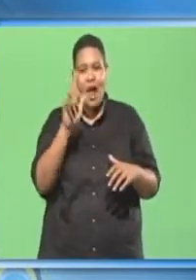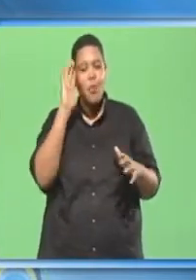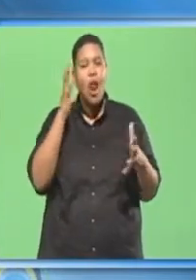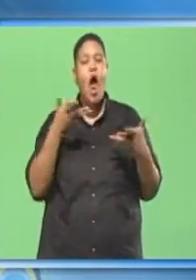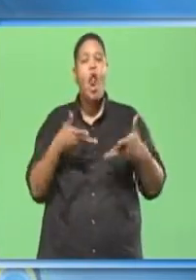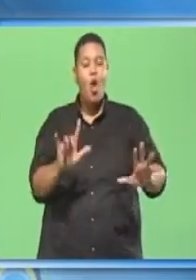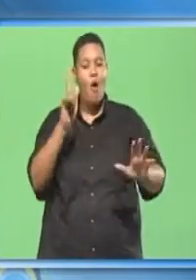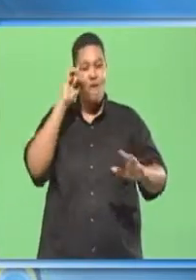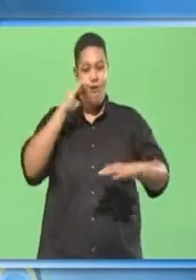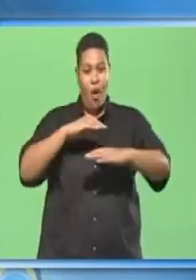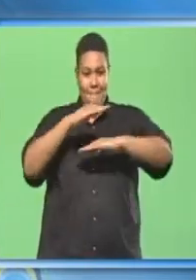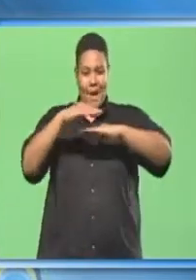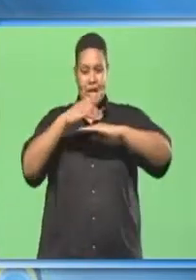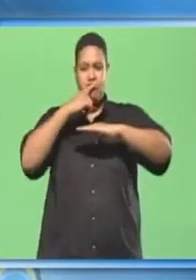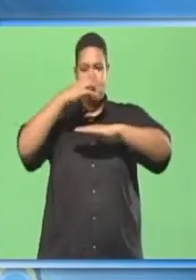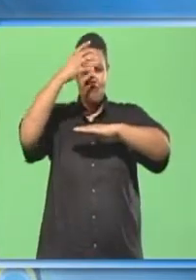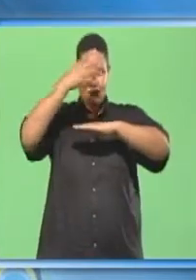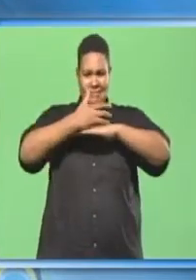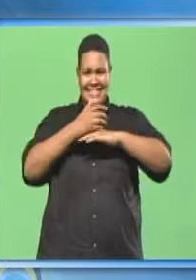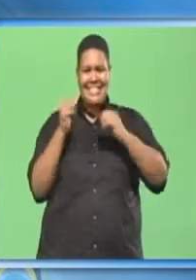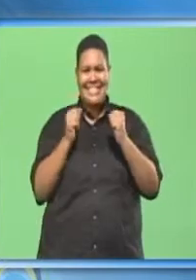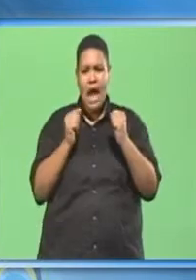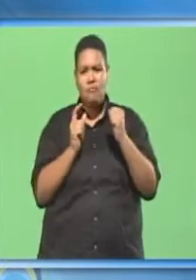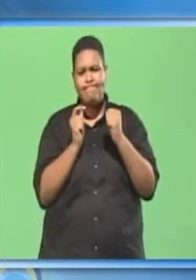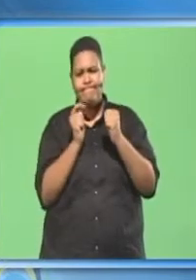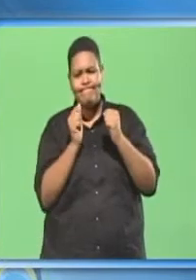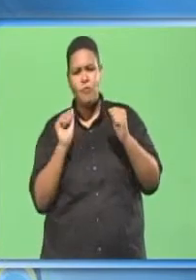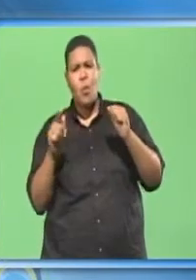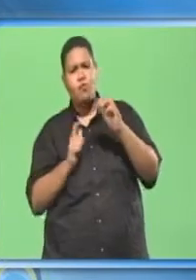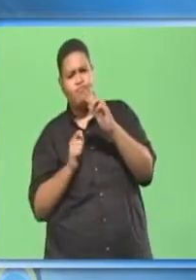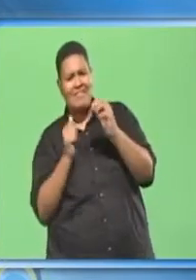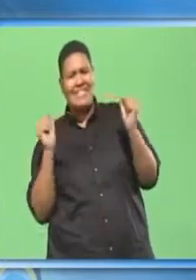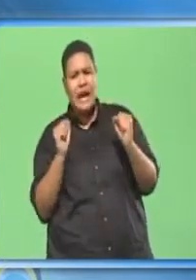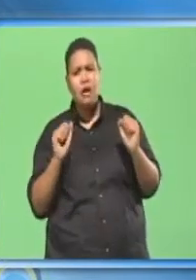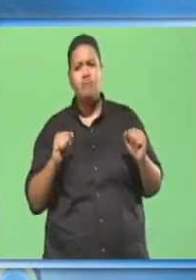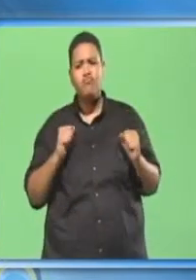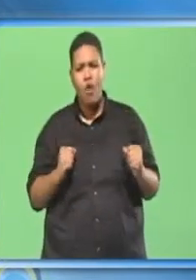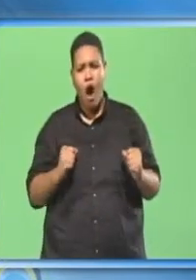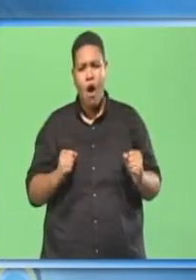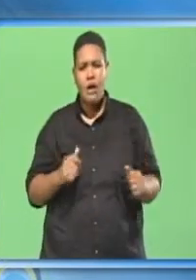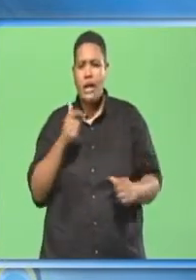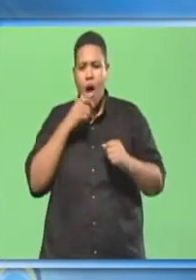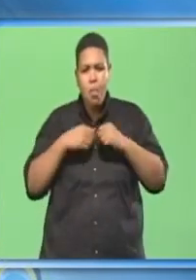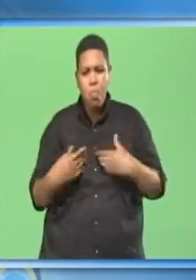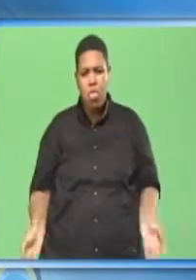allow the base to be drawn tightly to the carcass when screwing.